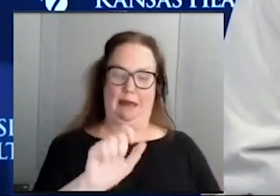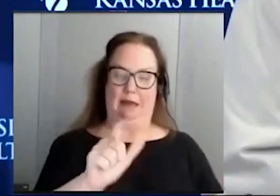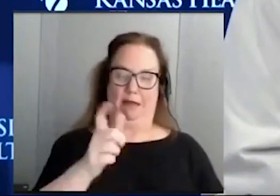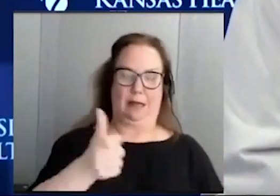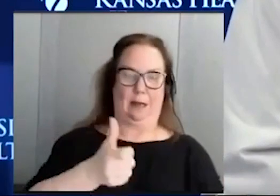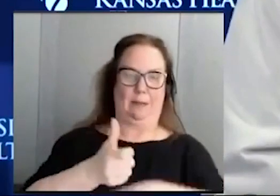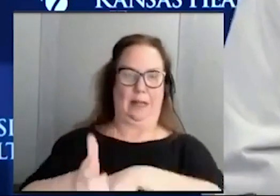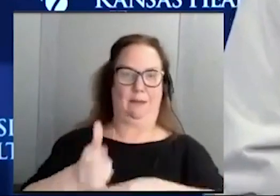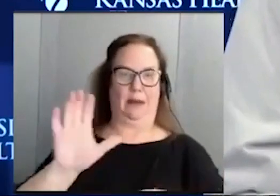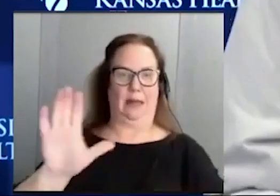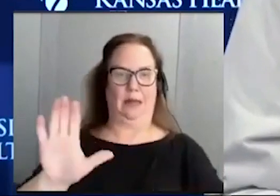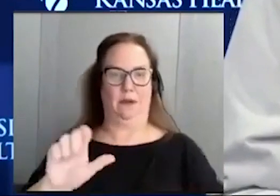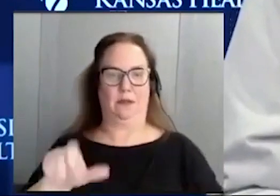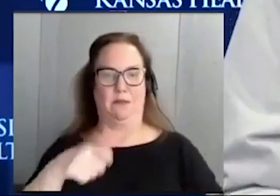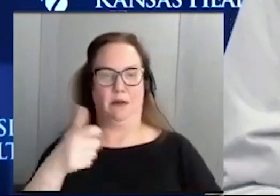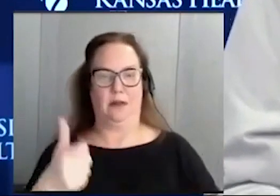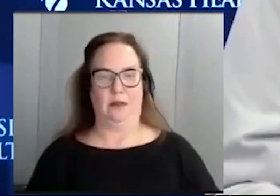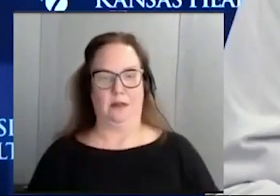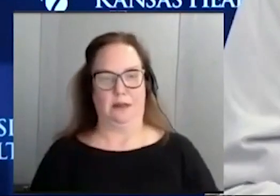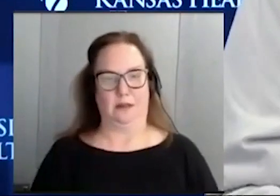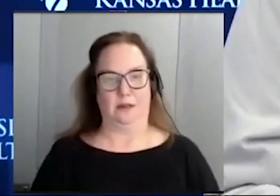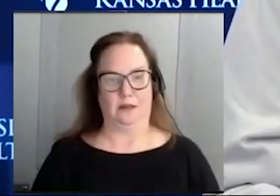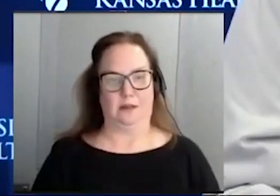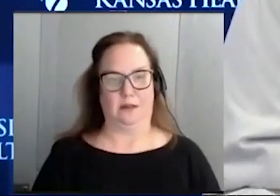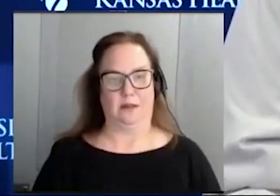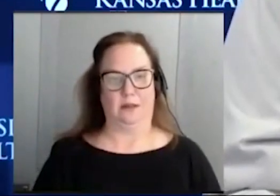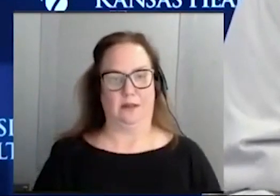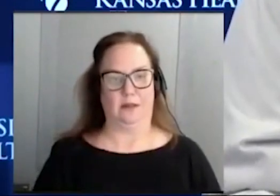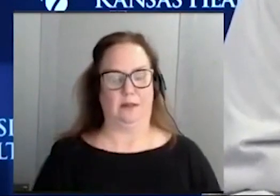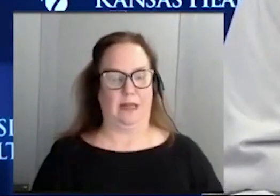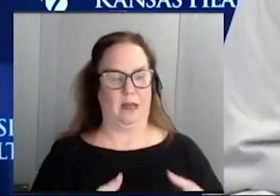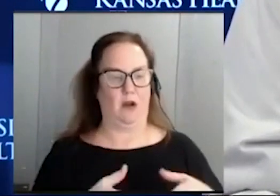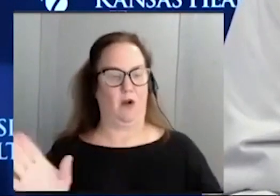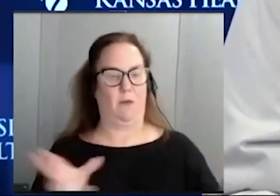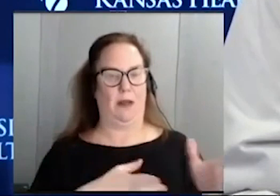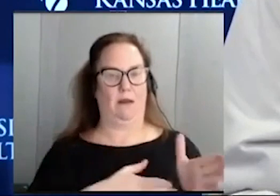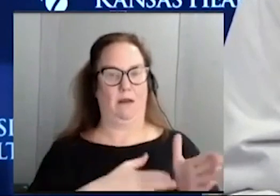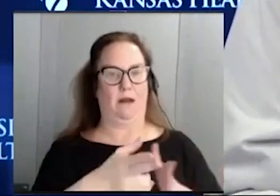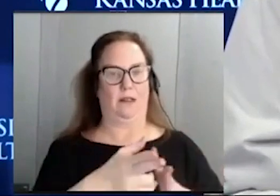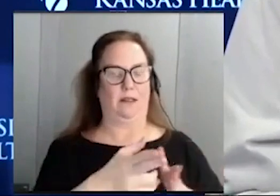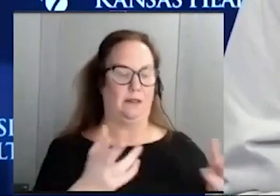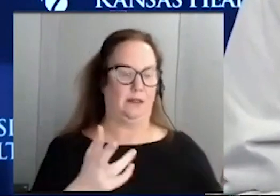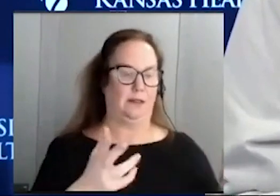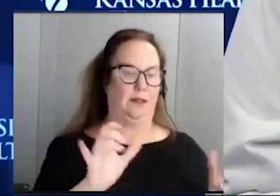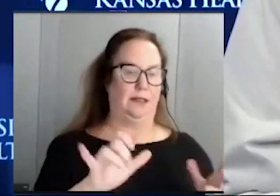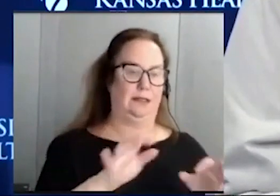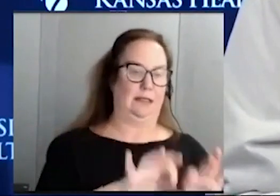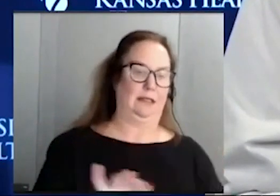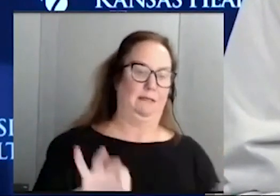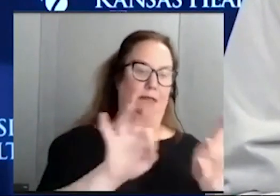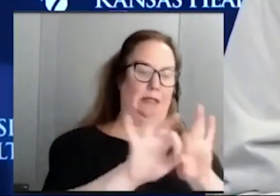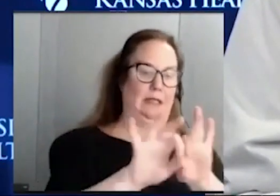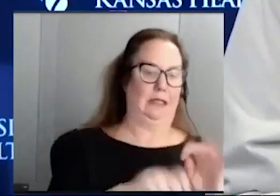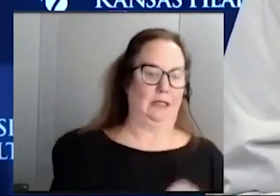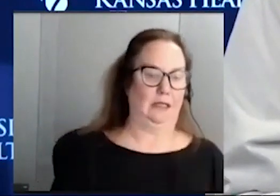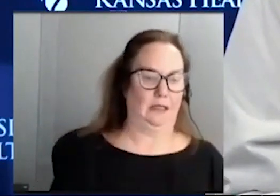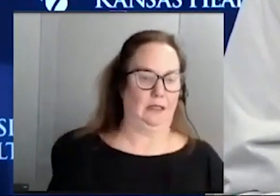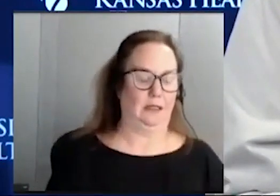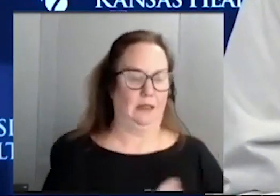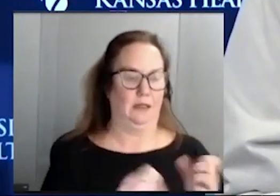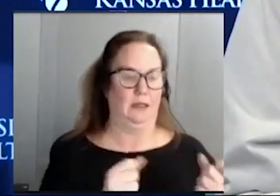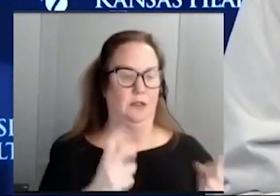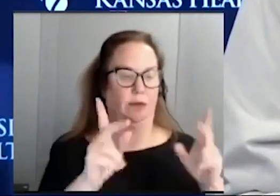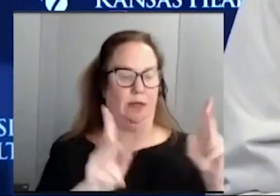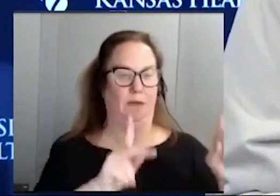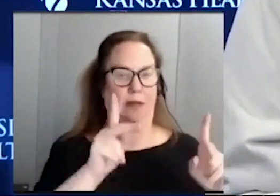or on somebody else. Just being open and honest to the truth is the key. And too many people have already got